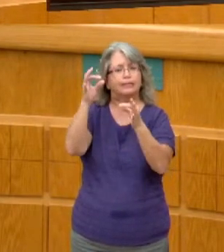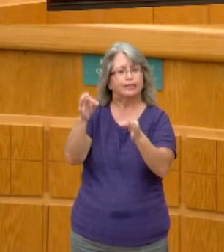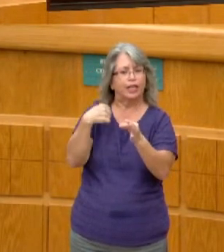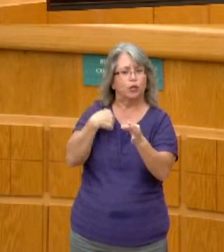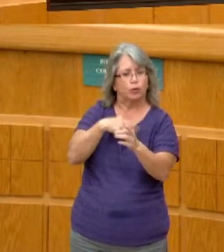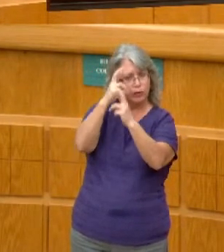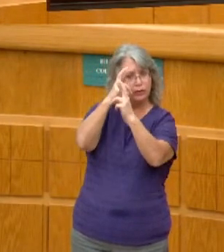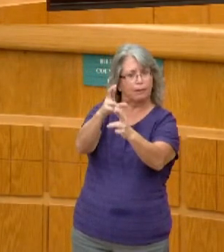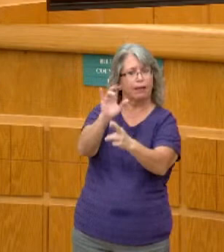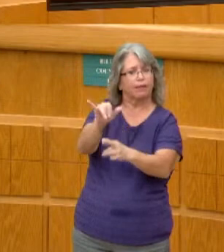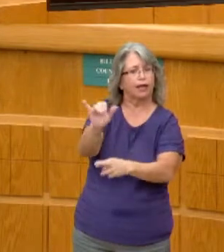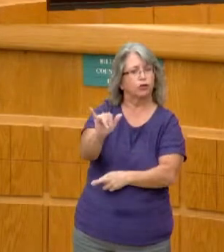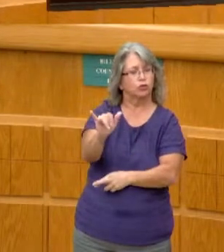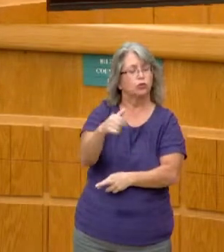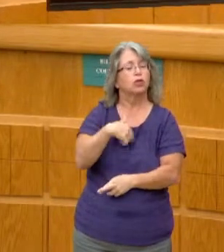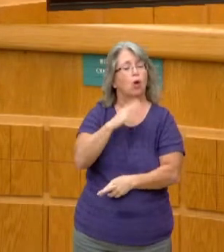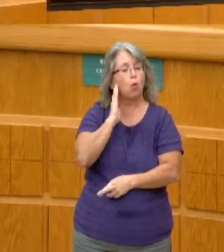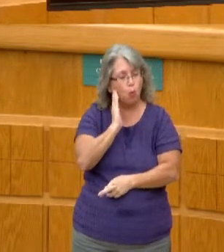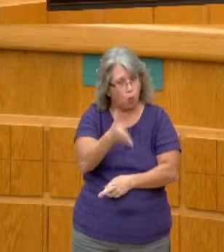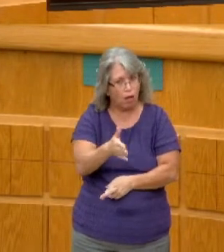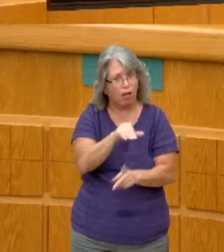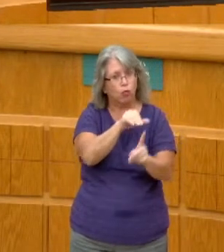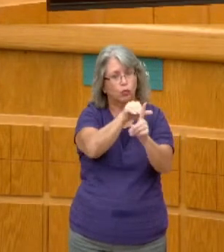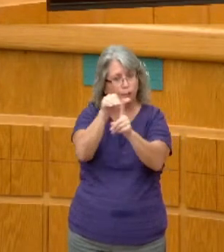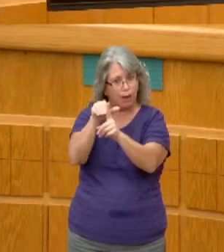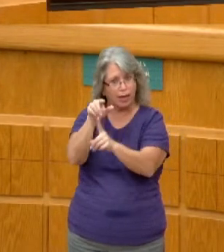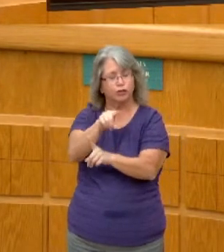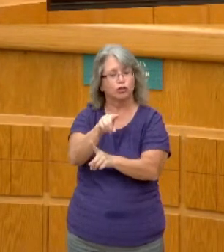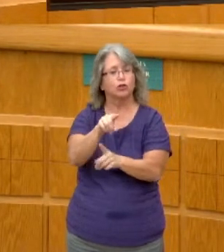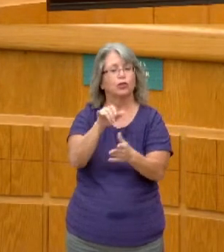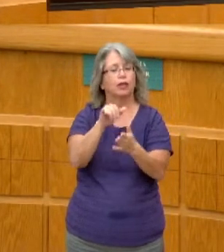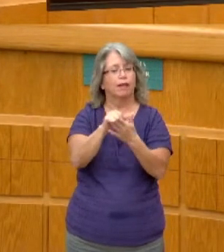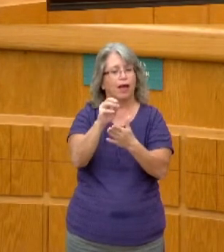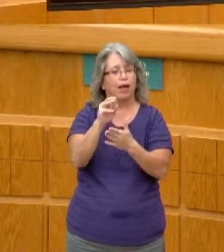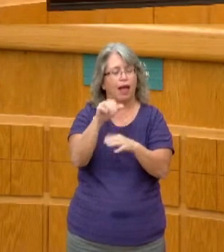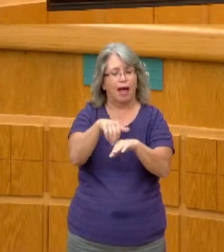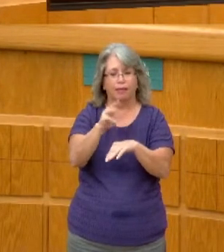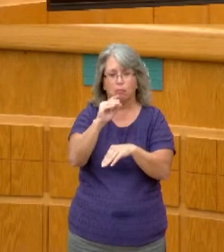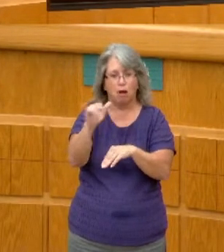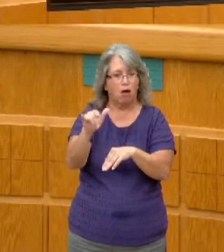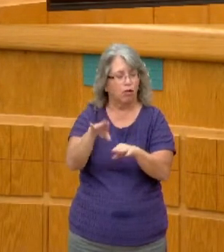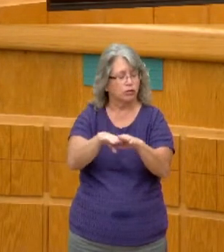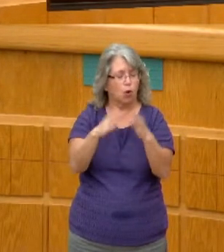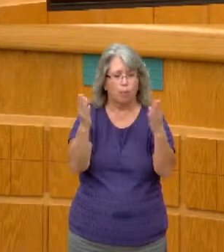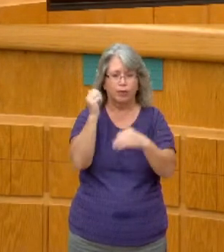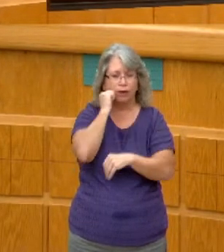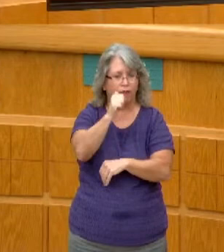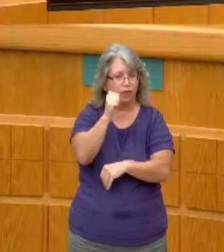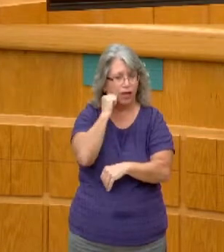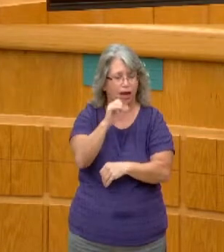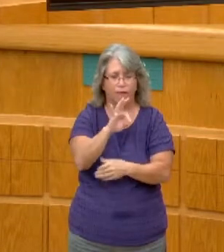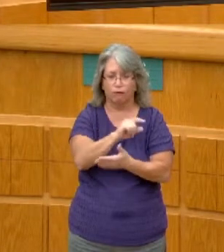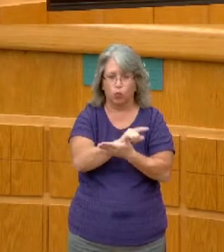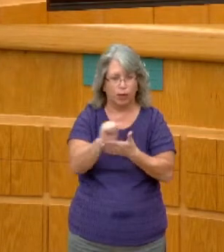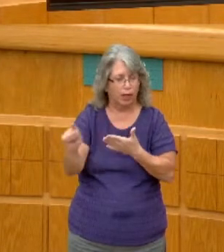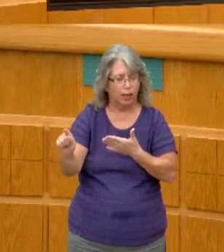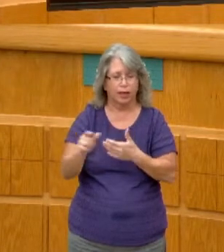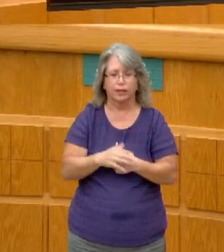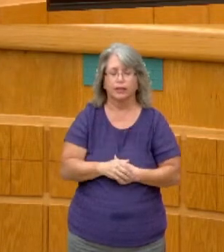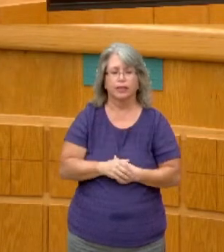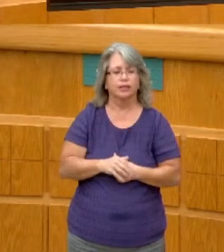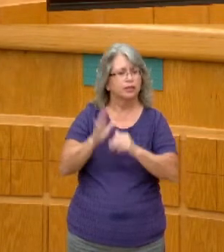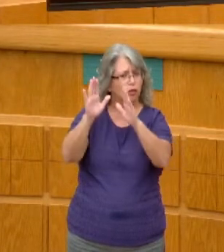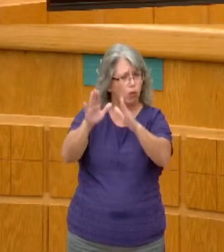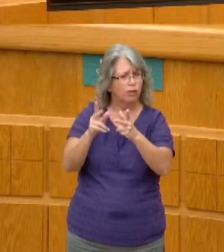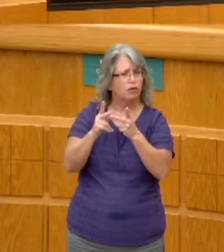too. So we will remind you about the hours, open every day of the week. And it is a wonderful place if you